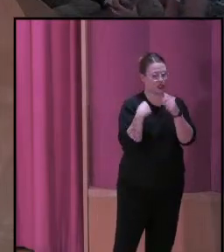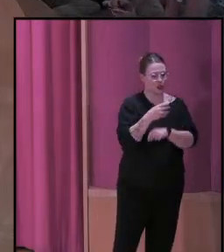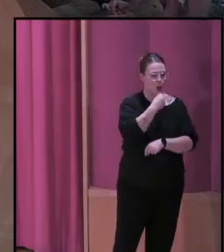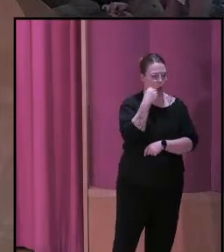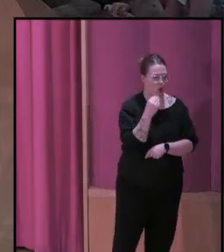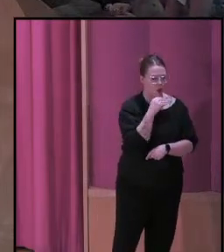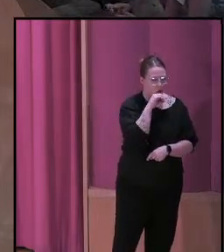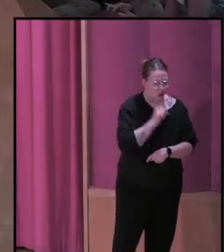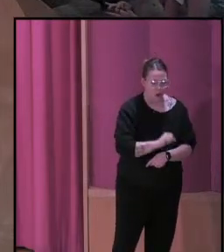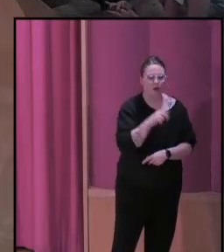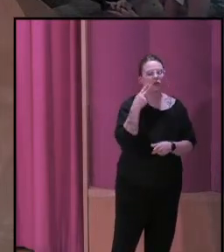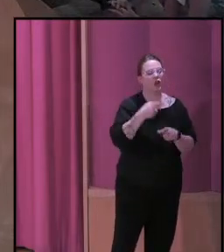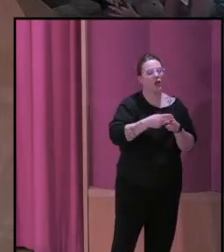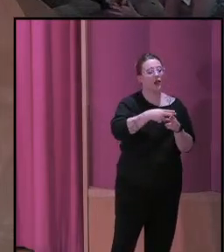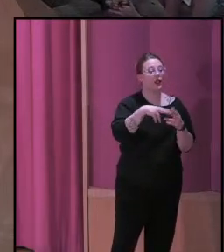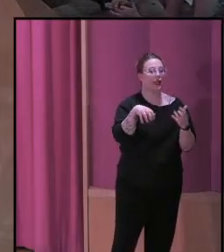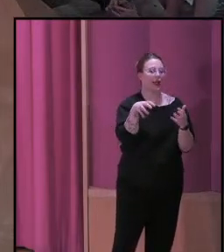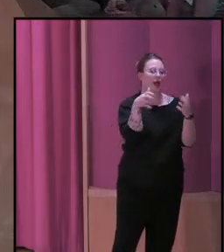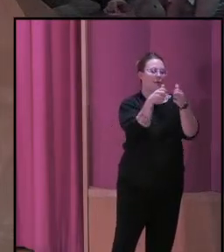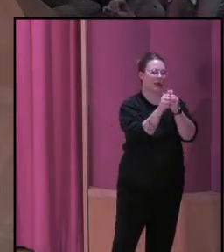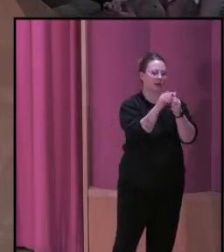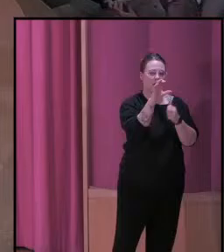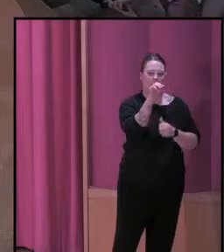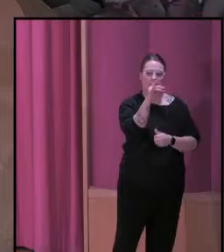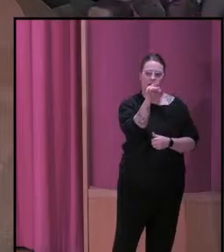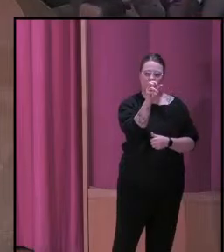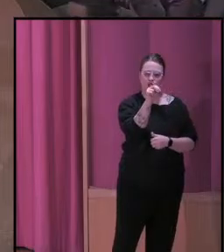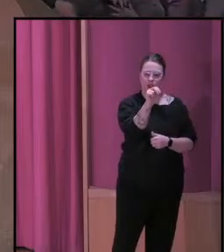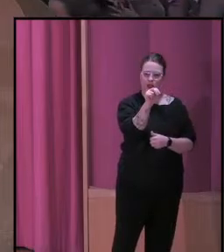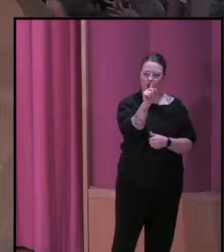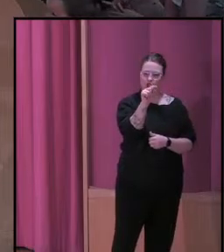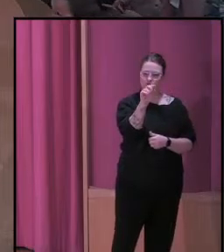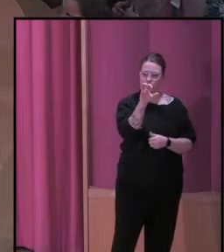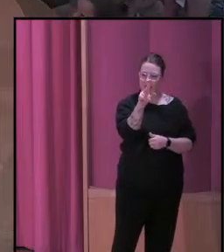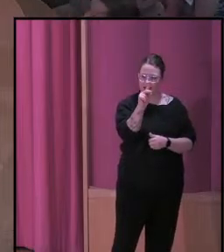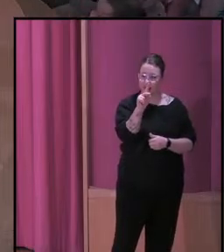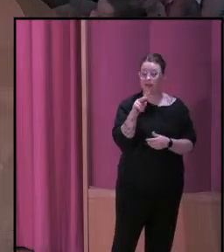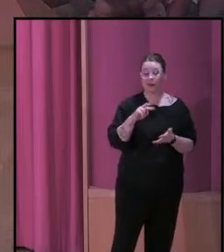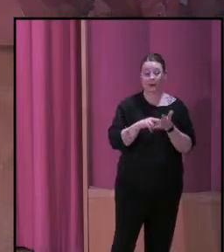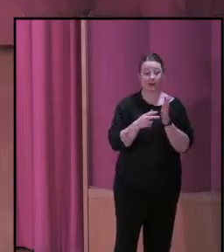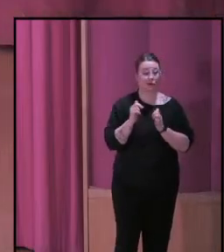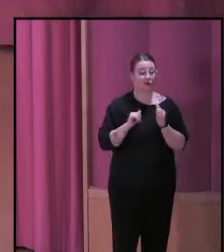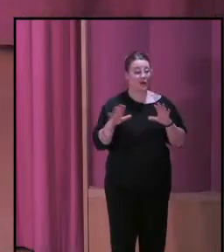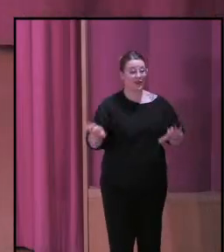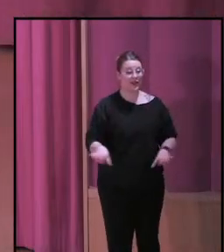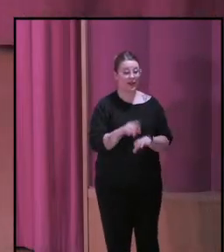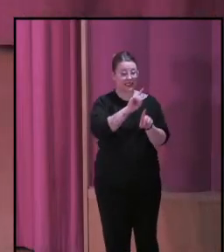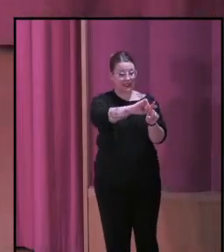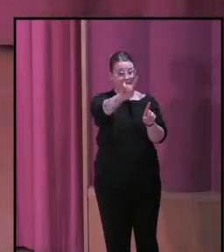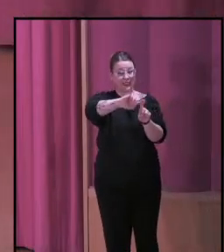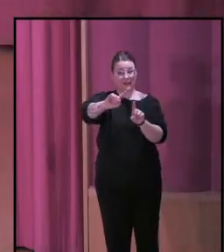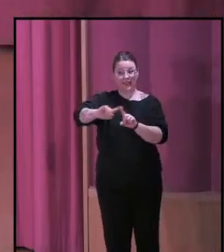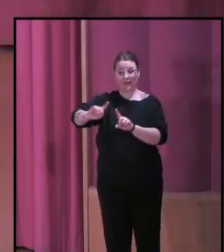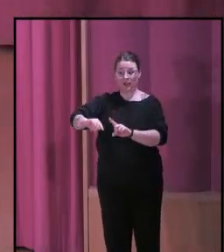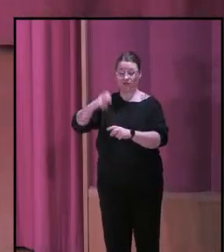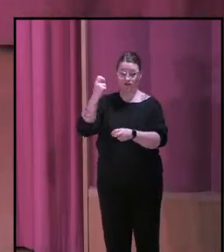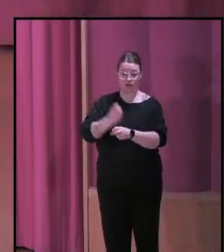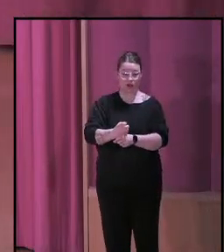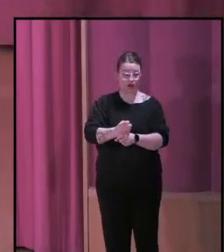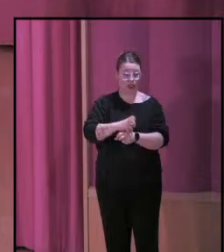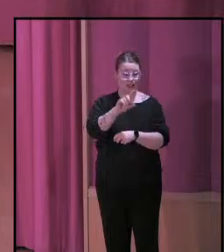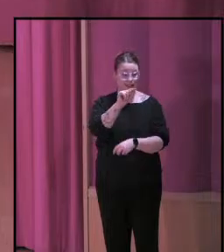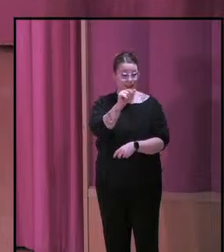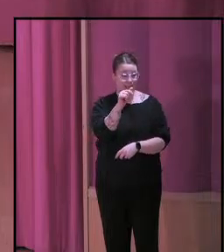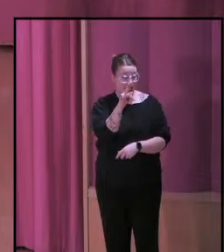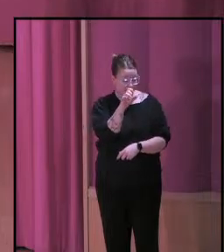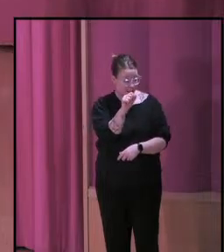trick. Simply put, it's a trick where the performer does many different and difficult tasks, all at the same time,